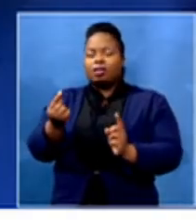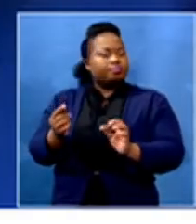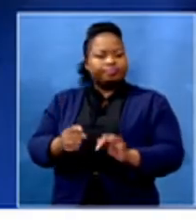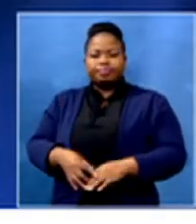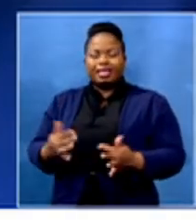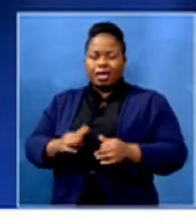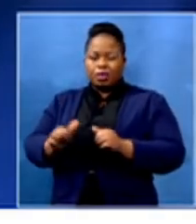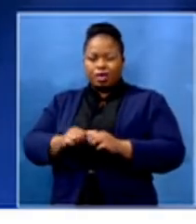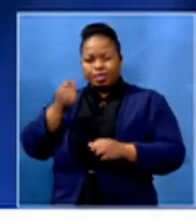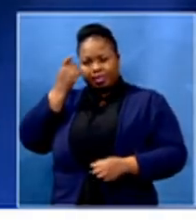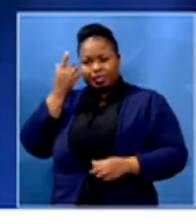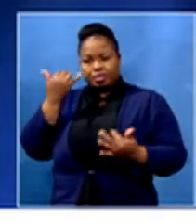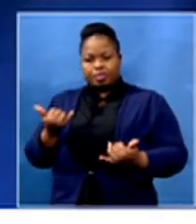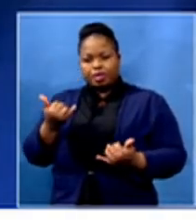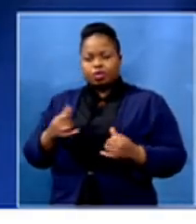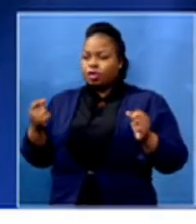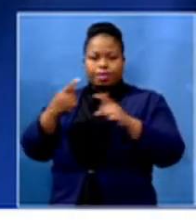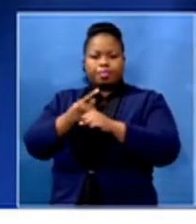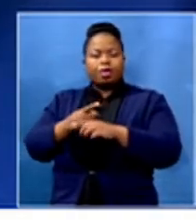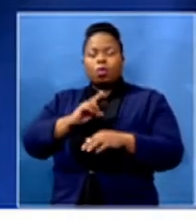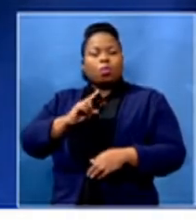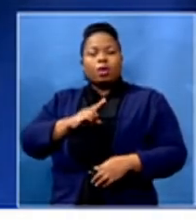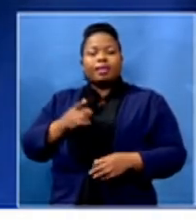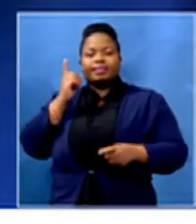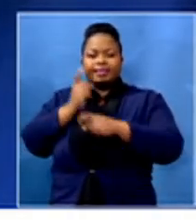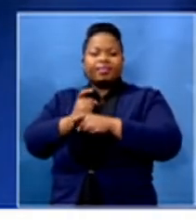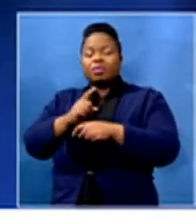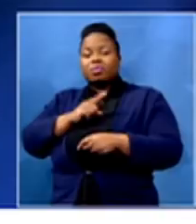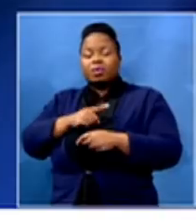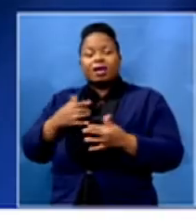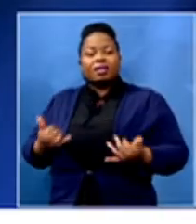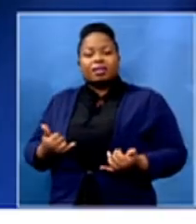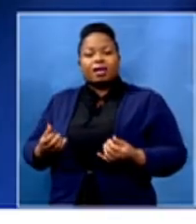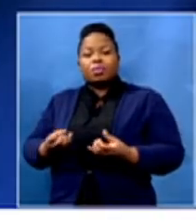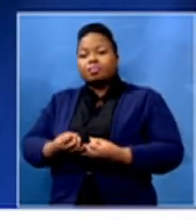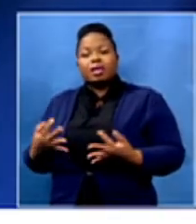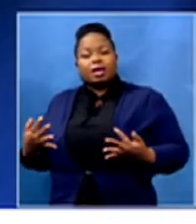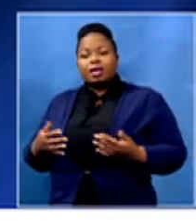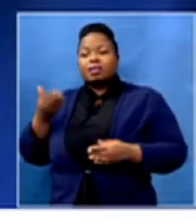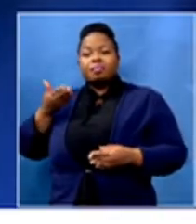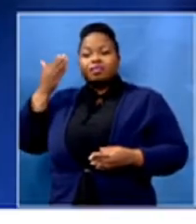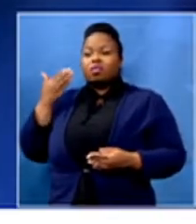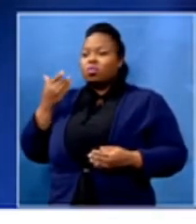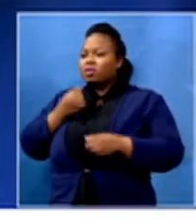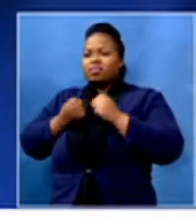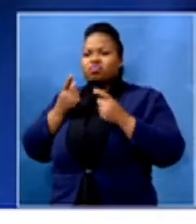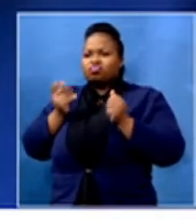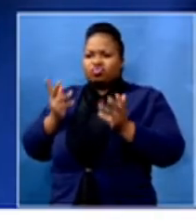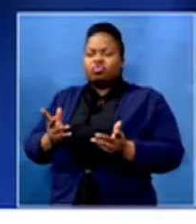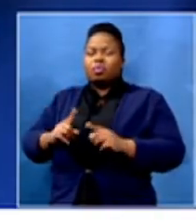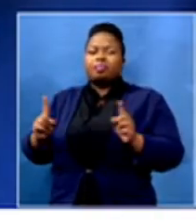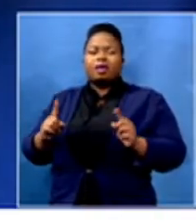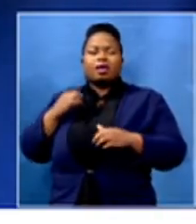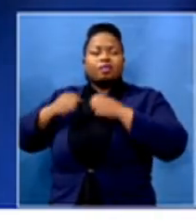a contradiction. It's just that it's difficult because that's not been the culture of how we've done things. That's not how we've lived. But over the